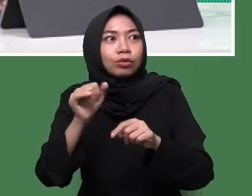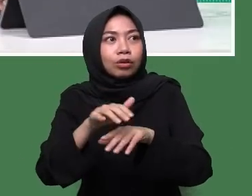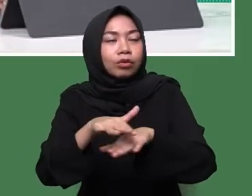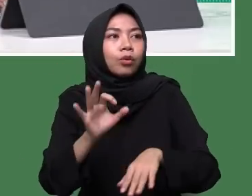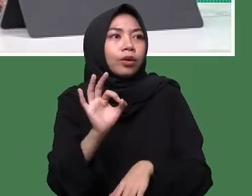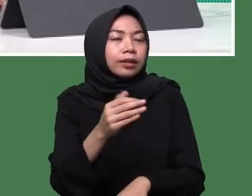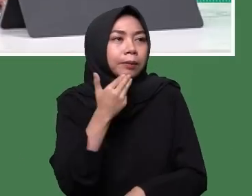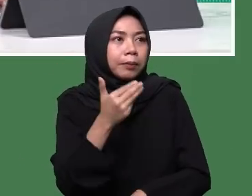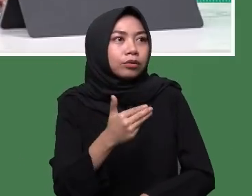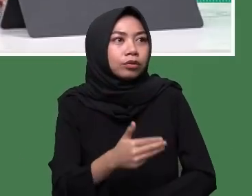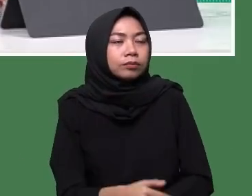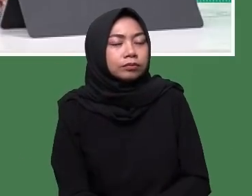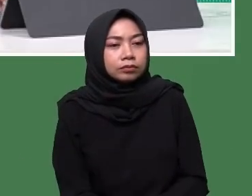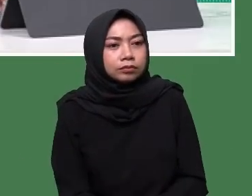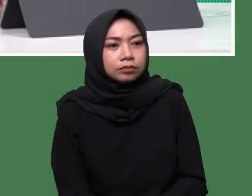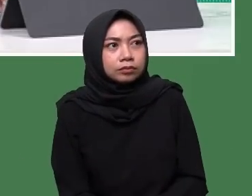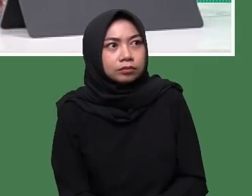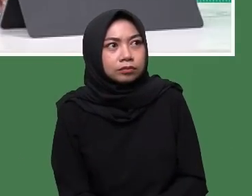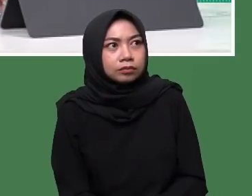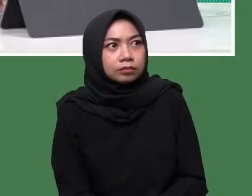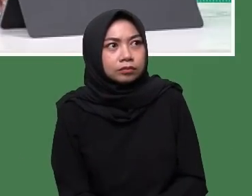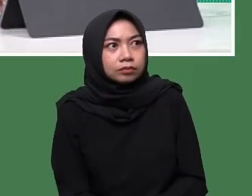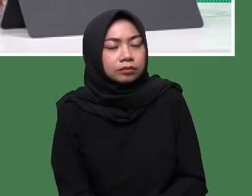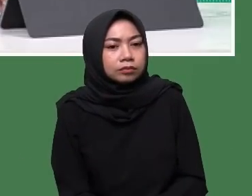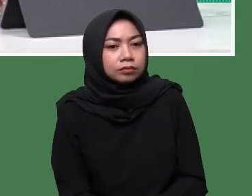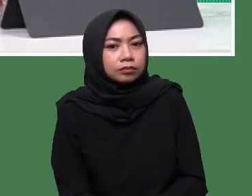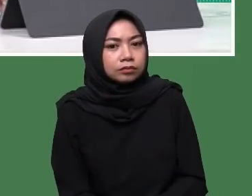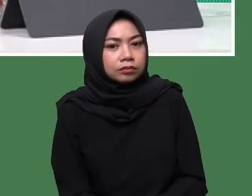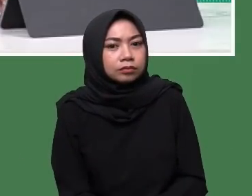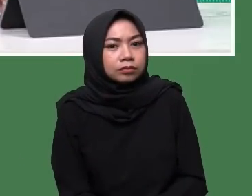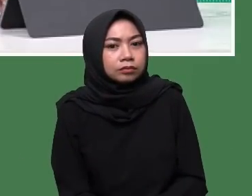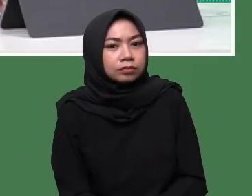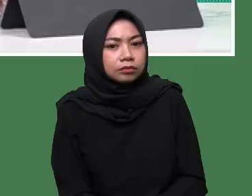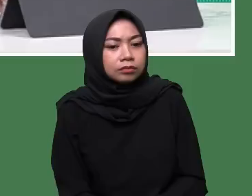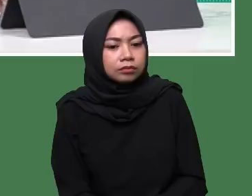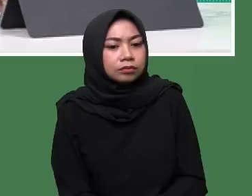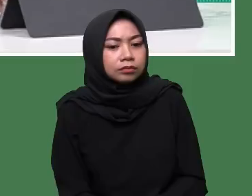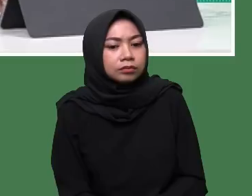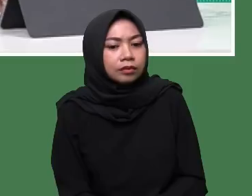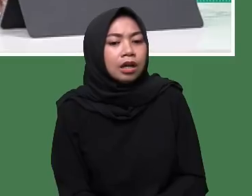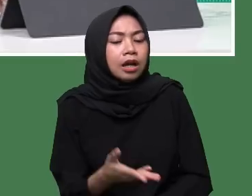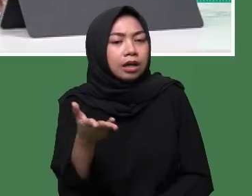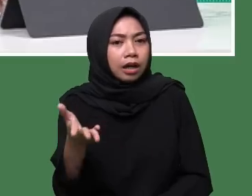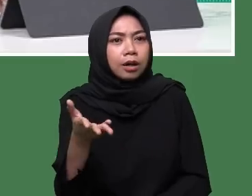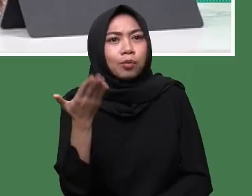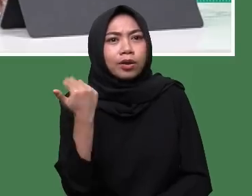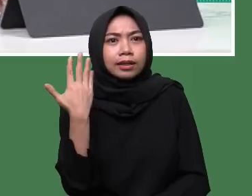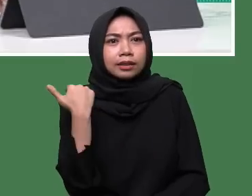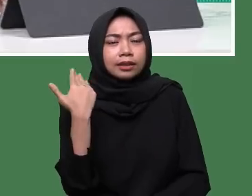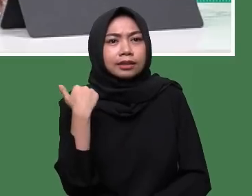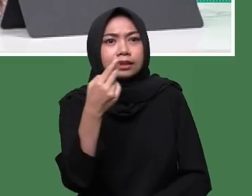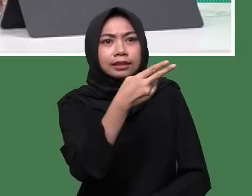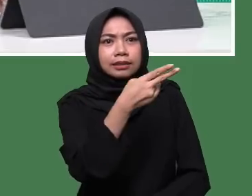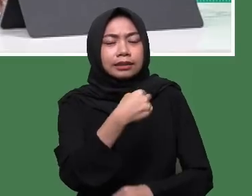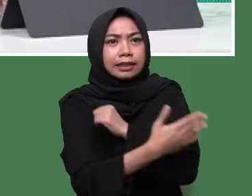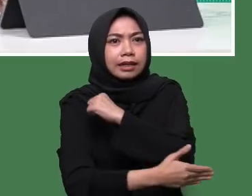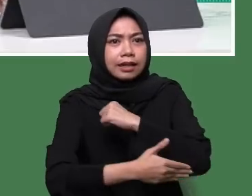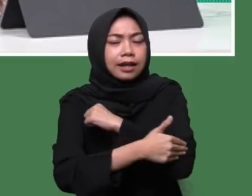Thank you. And just a question about whether you're still concerned about some countries introducing Indonesian travel